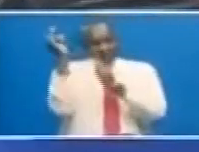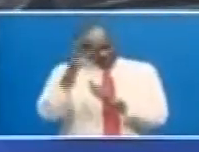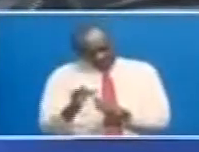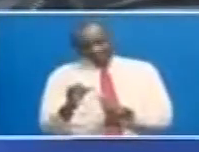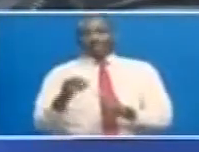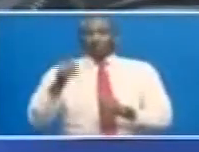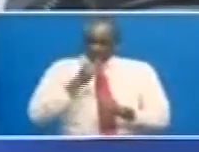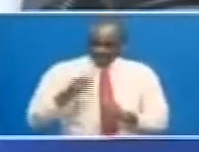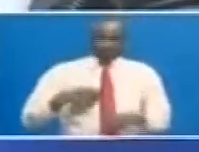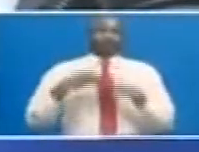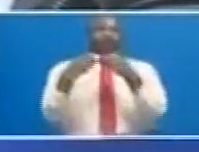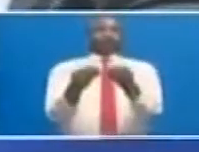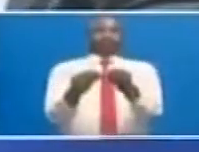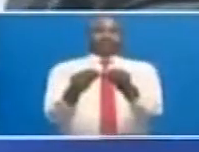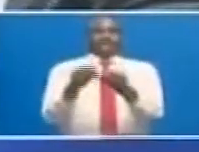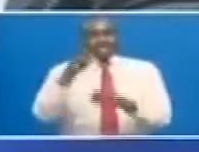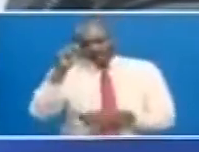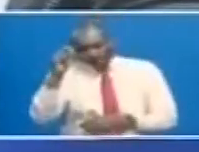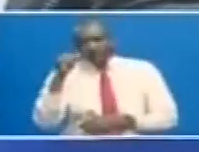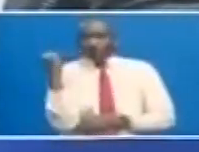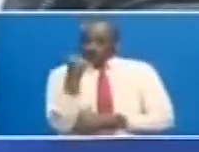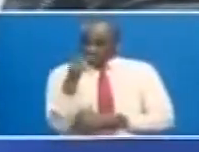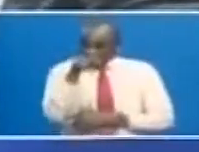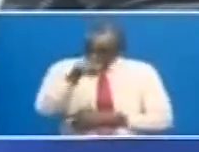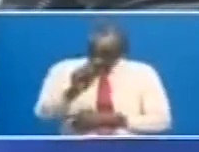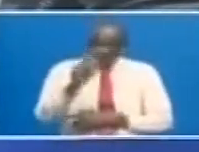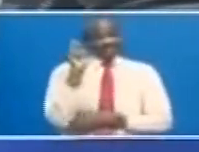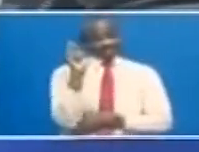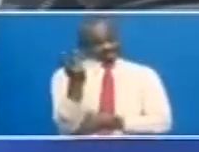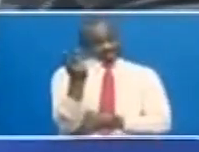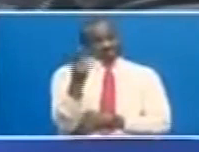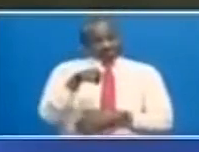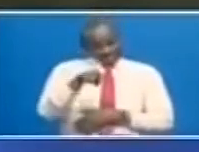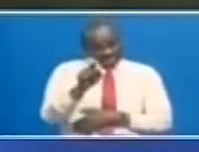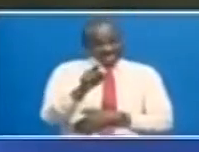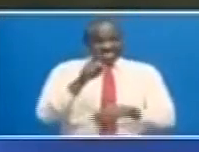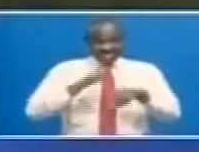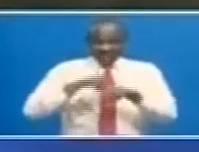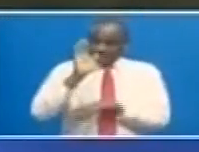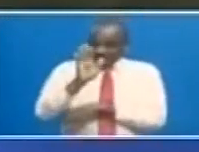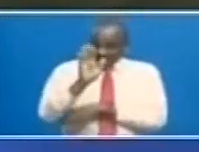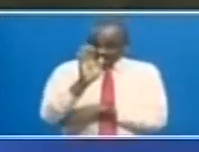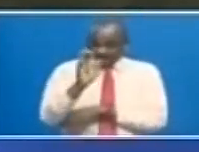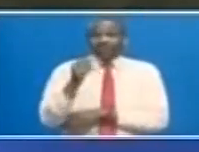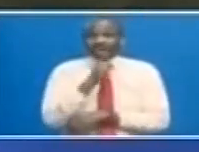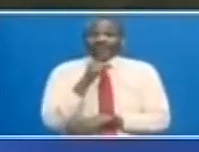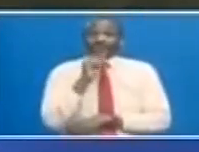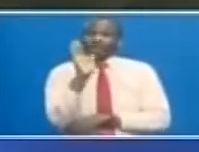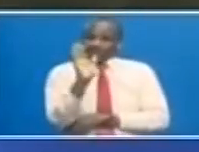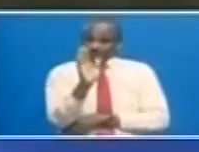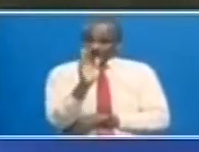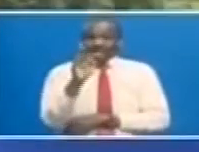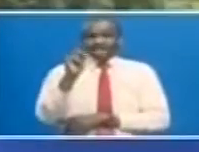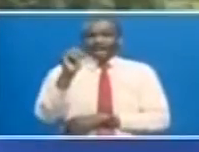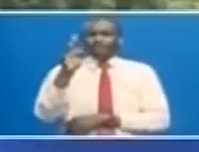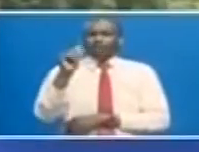elders. Nabongo Peter Mumia II ascended to the throne in 1974. His time is unlike that of his grandfather, the great